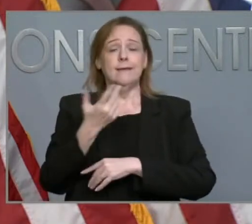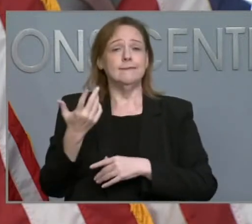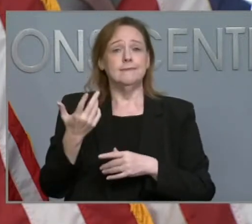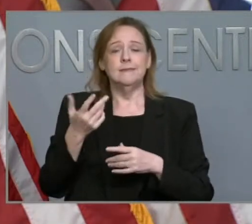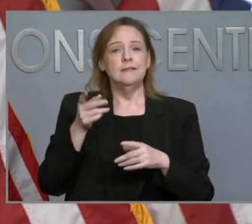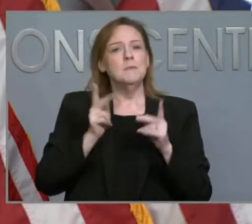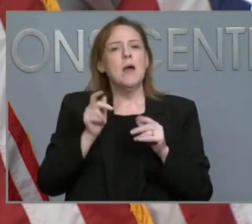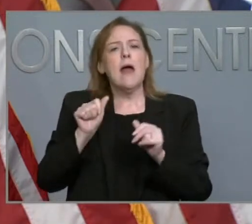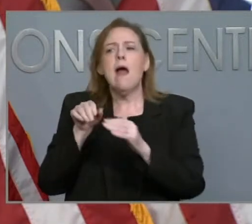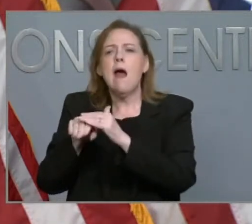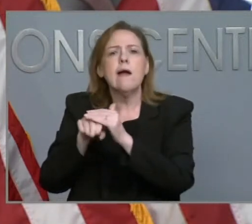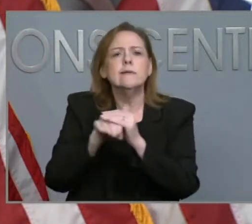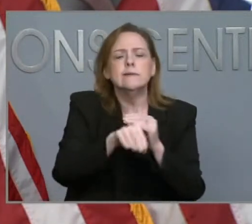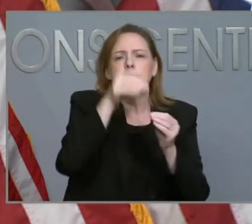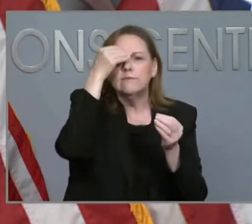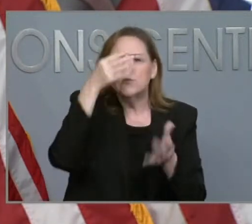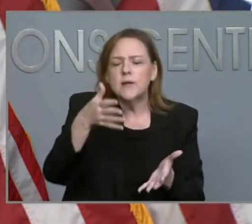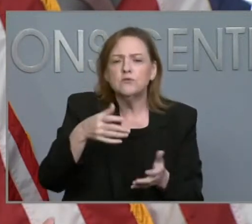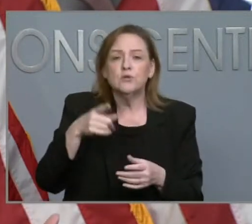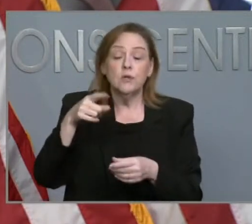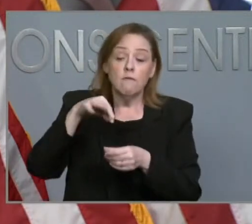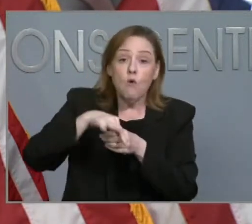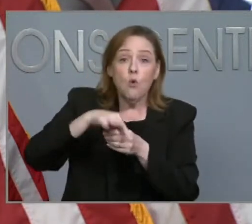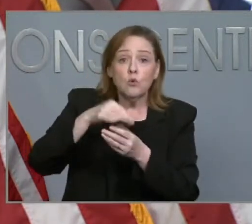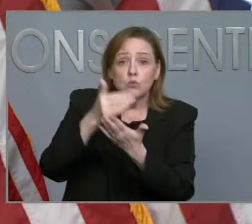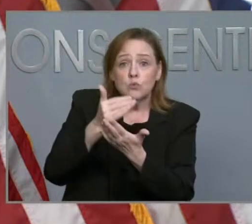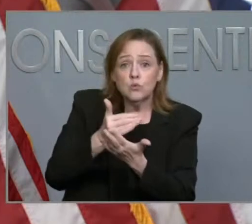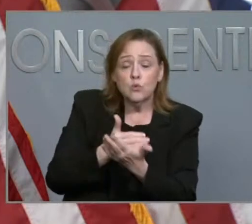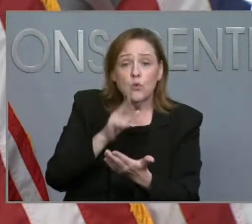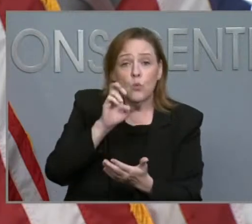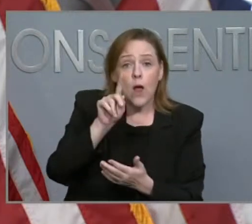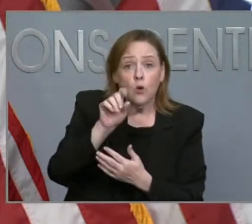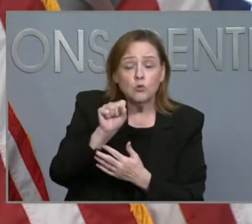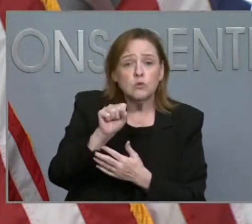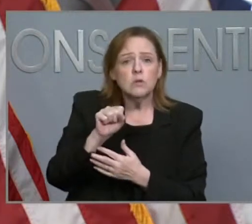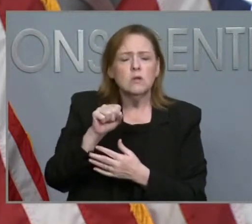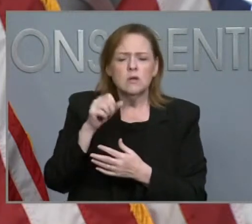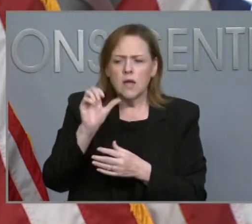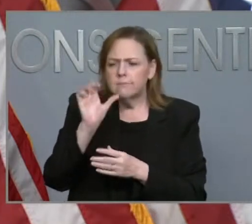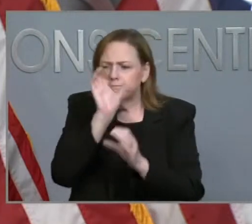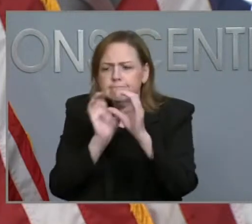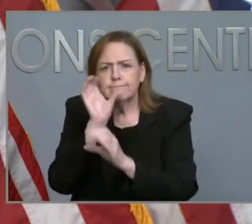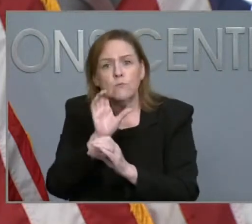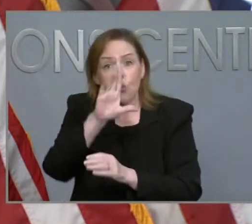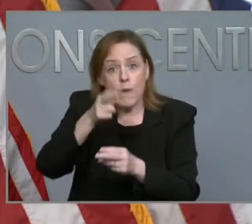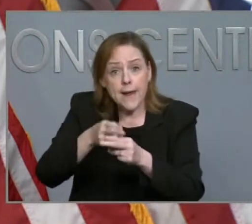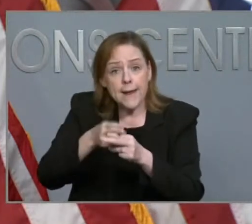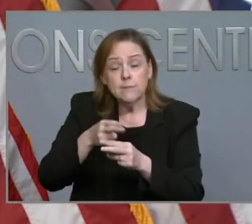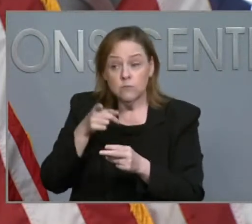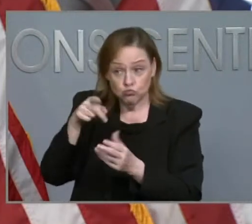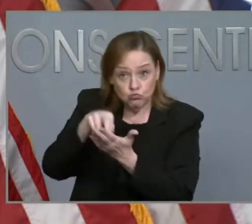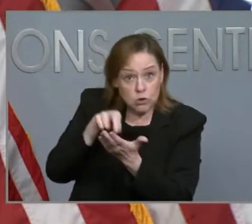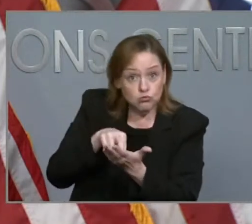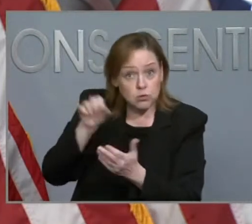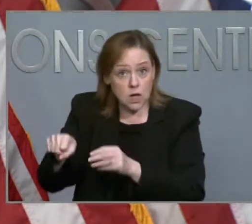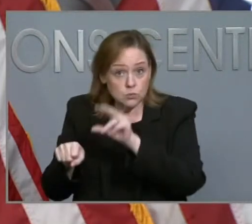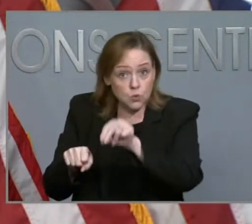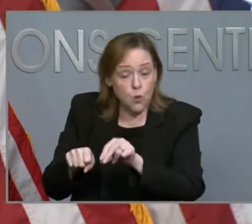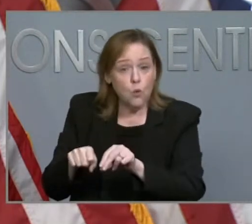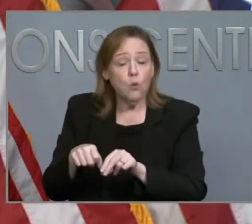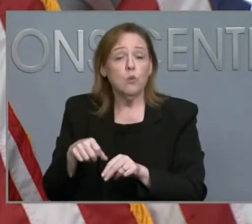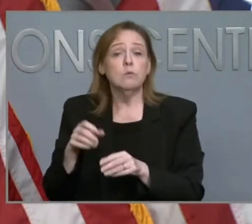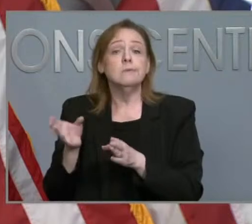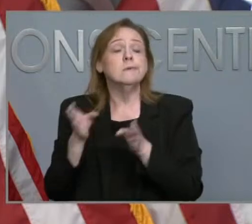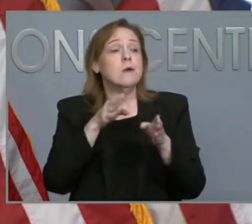can access our voter records in terms of who's a registered voter. And obviously there are other lists where they can